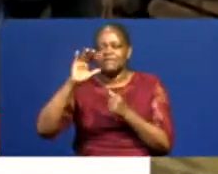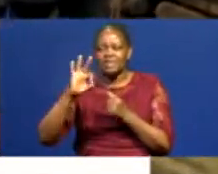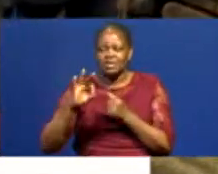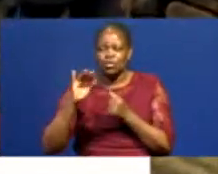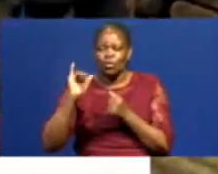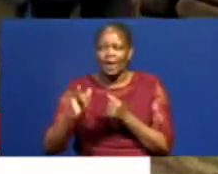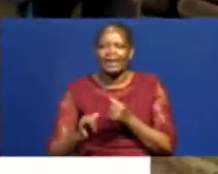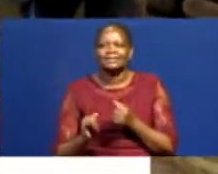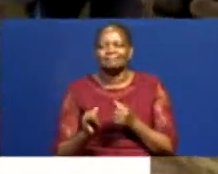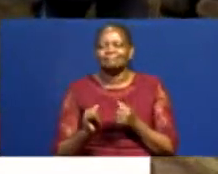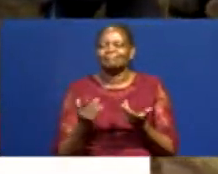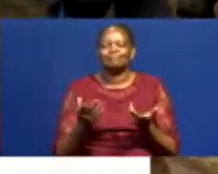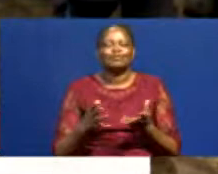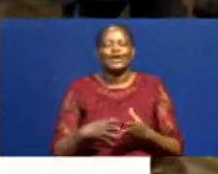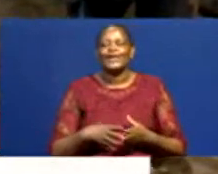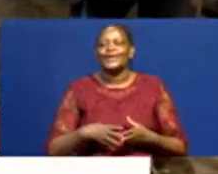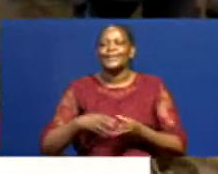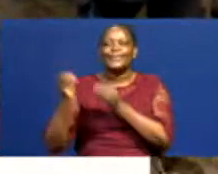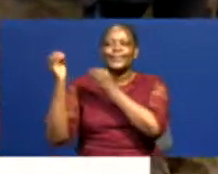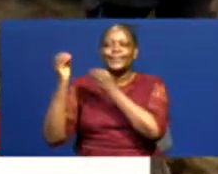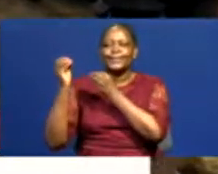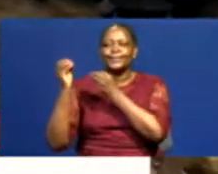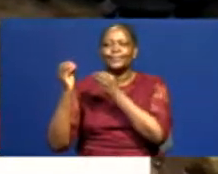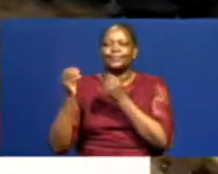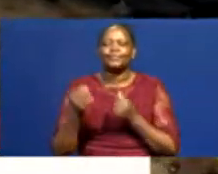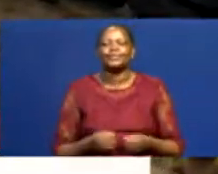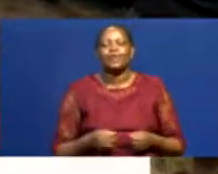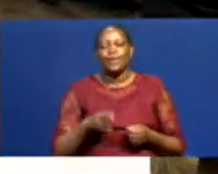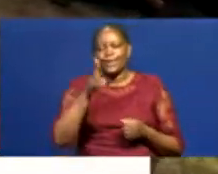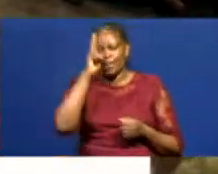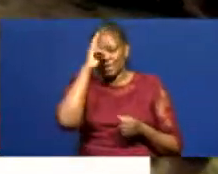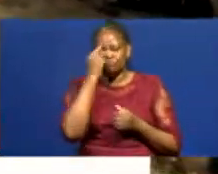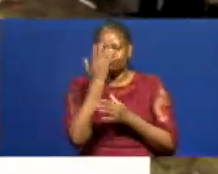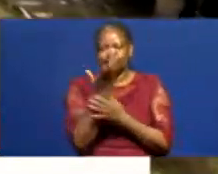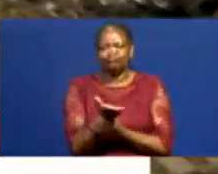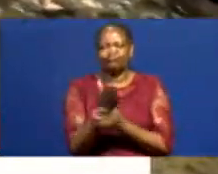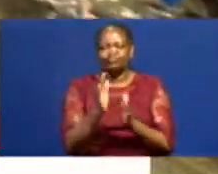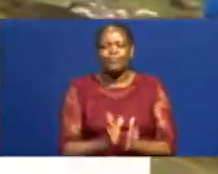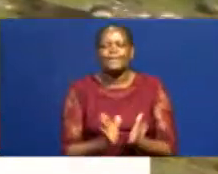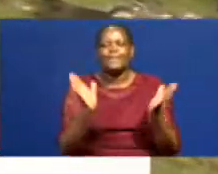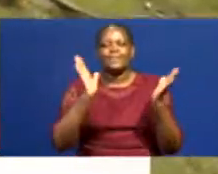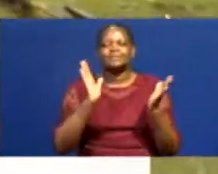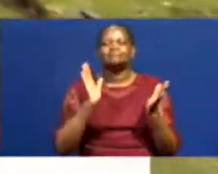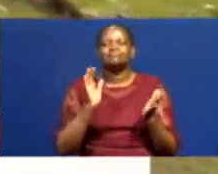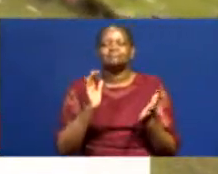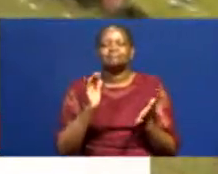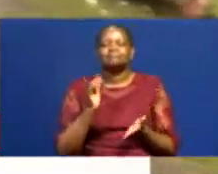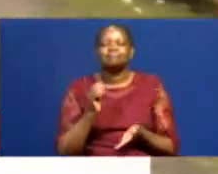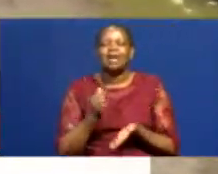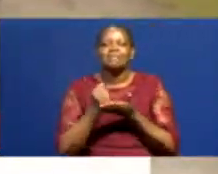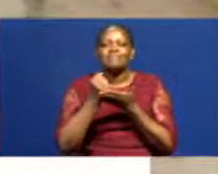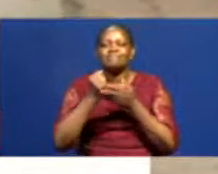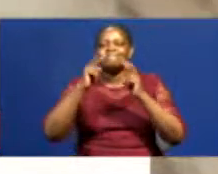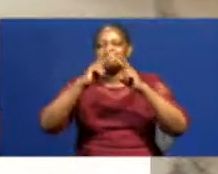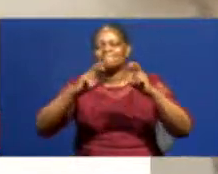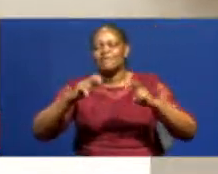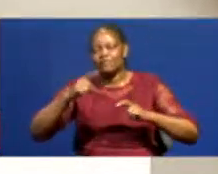753Y, is reported to have fled the scene, and police are appealing to the public to assist them trace him.